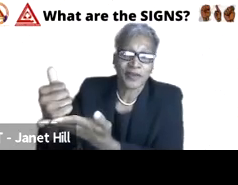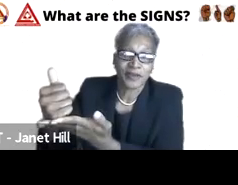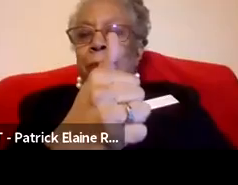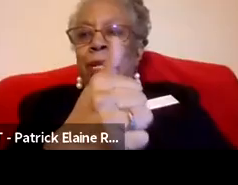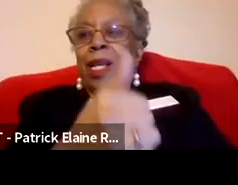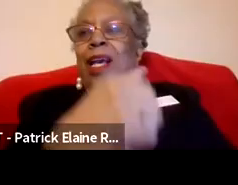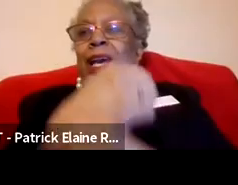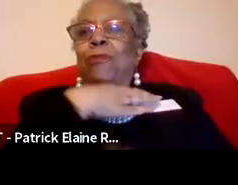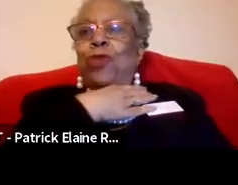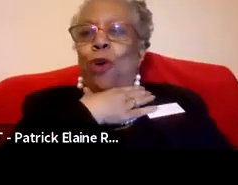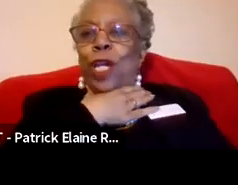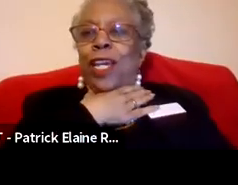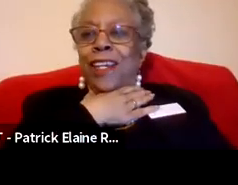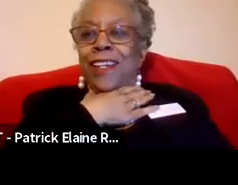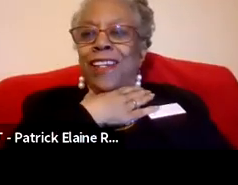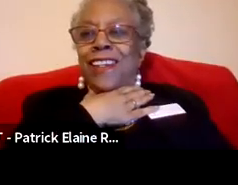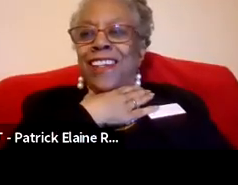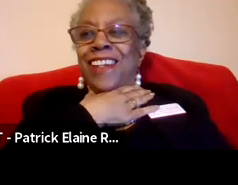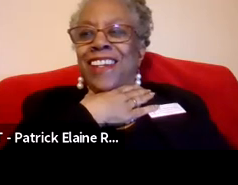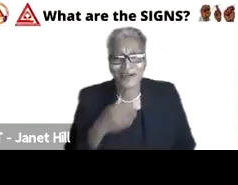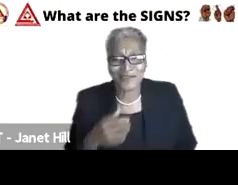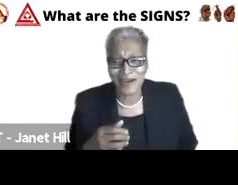Help. Oh, I'm choking.